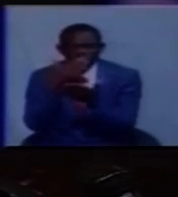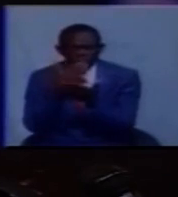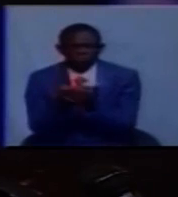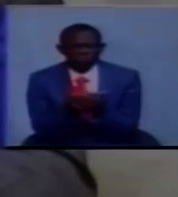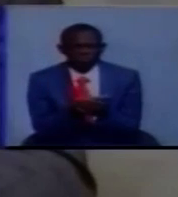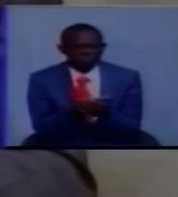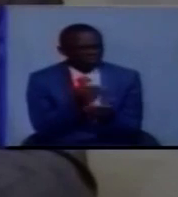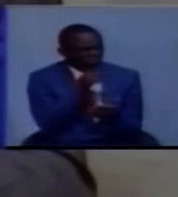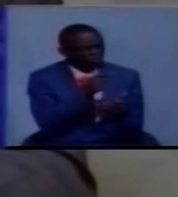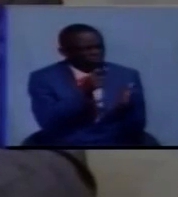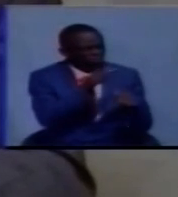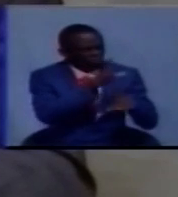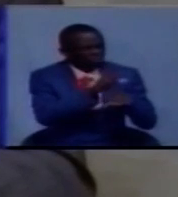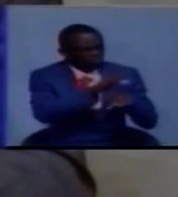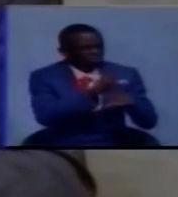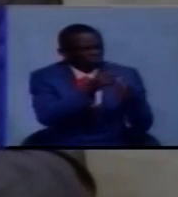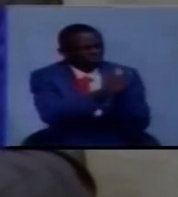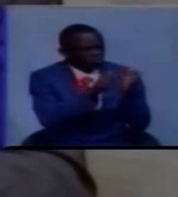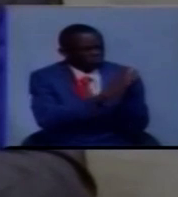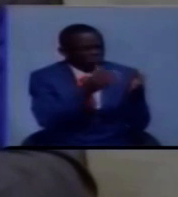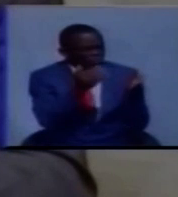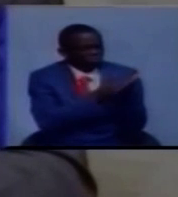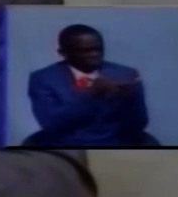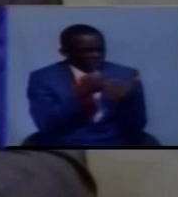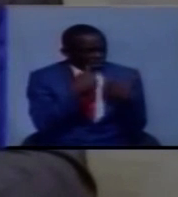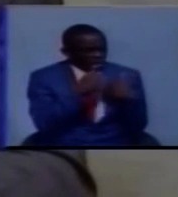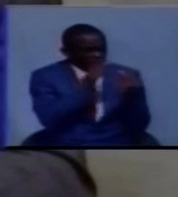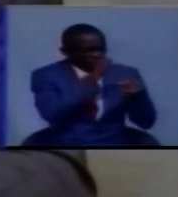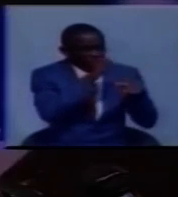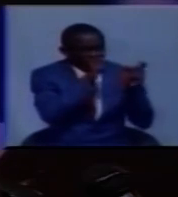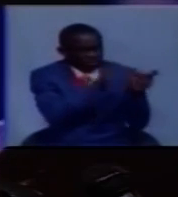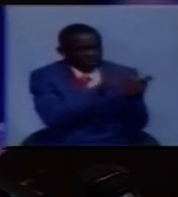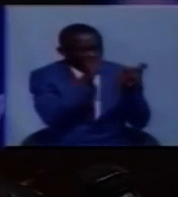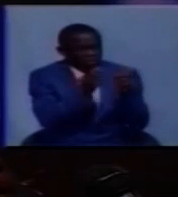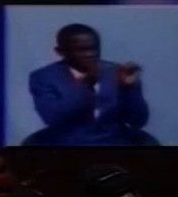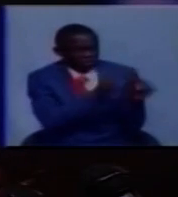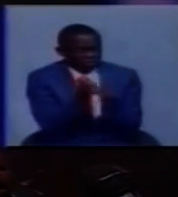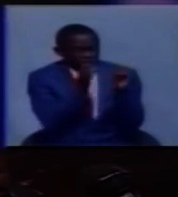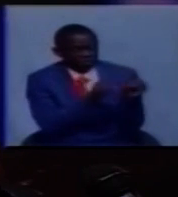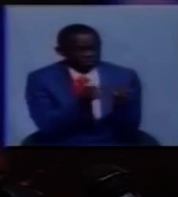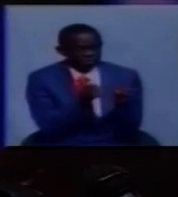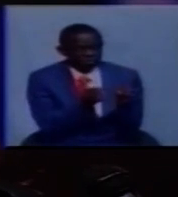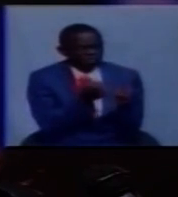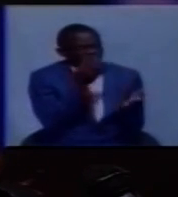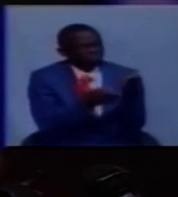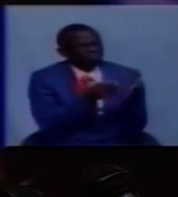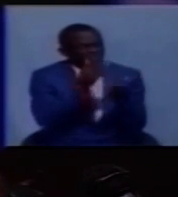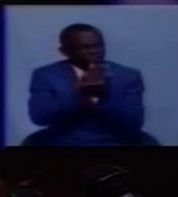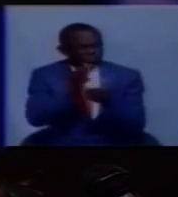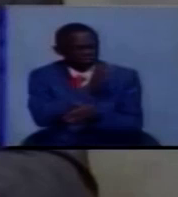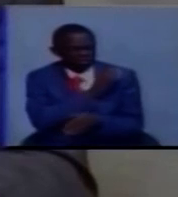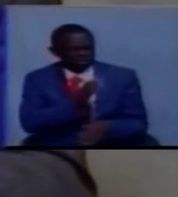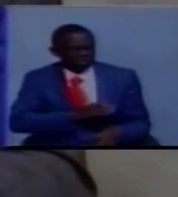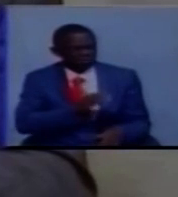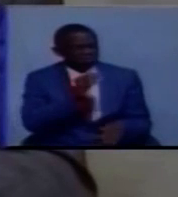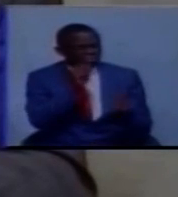one? I don't see any. I can't see any challenges. Have you had any companies approaching you and saying this is going to be difficult for us? Not at